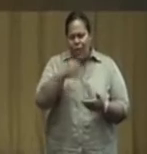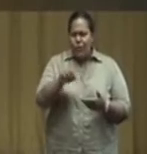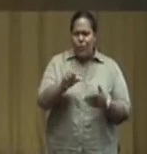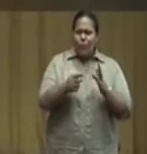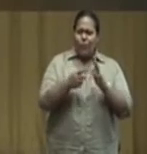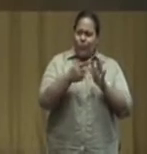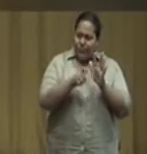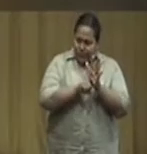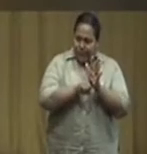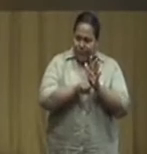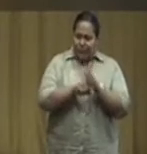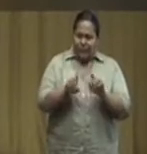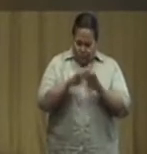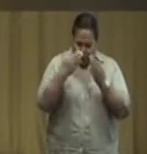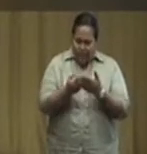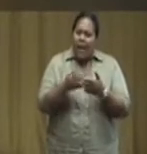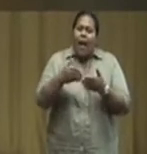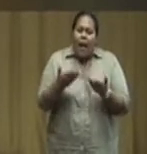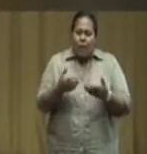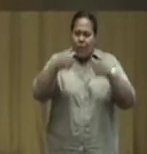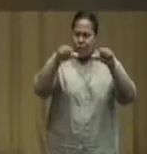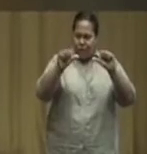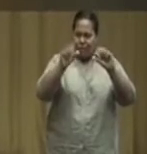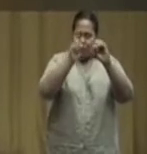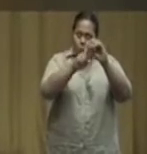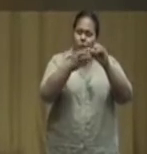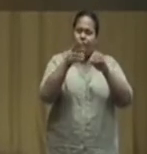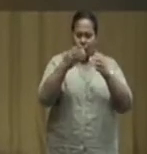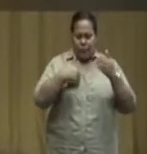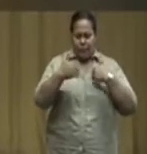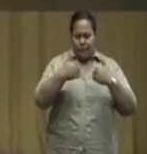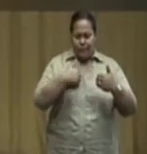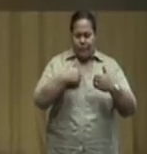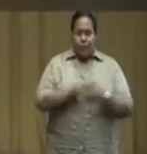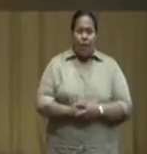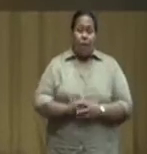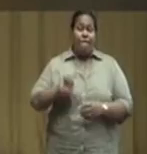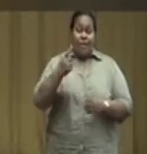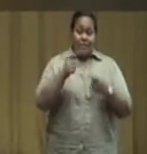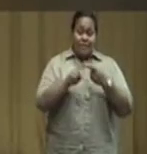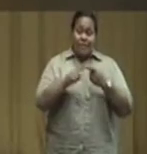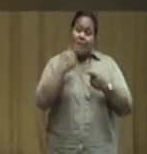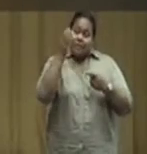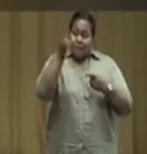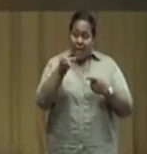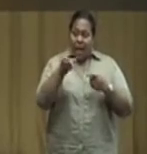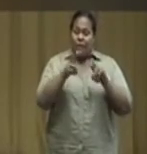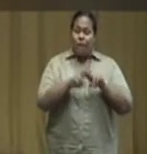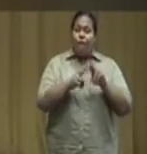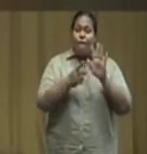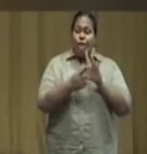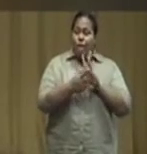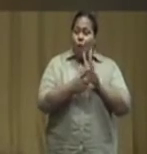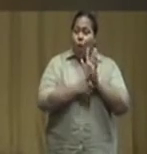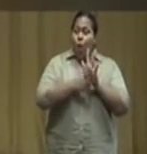of the space and improve things going forward that as well. So our first student speaker is Fulori,